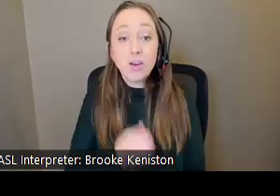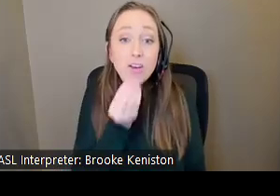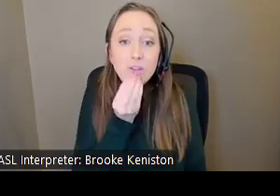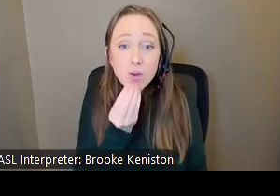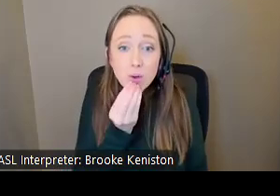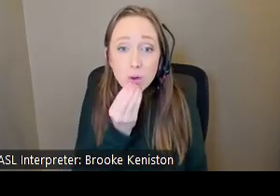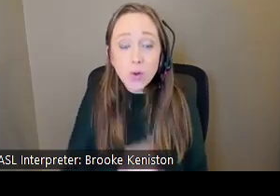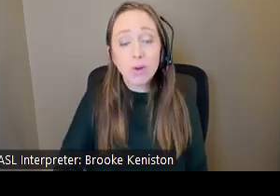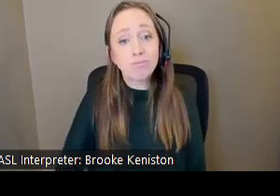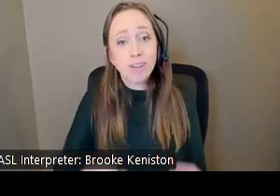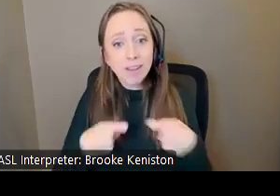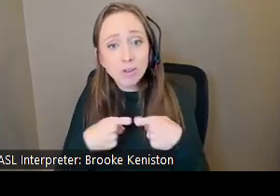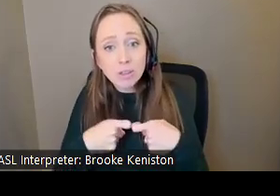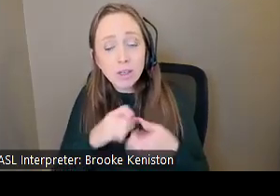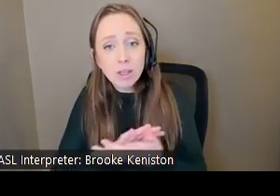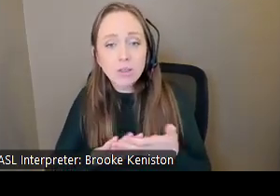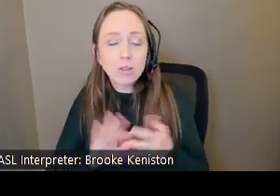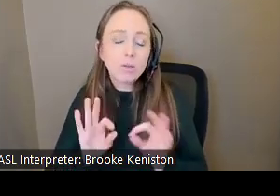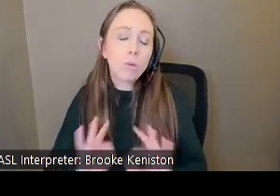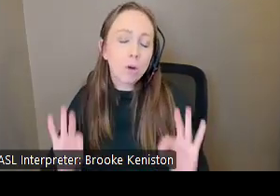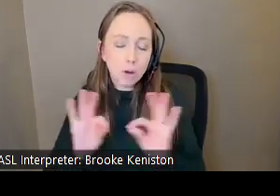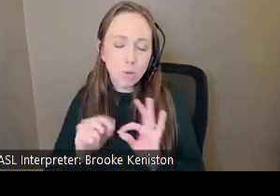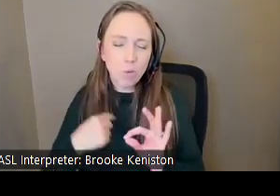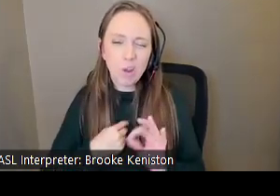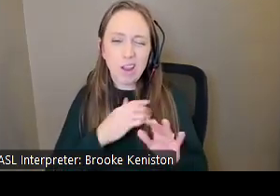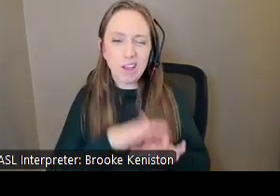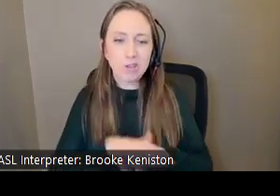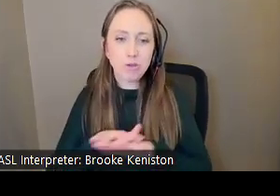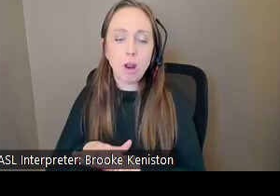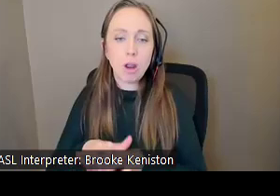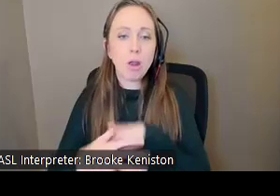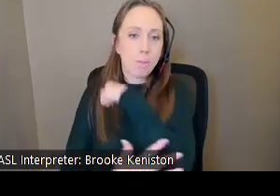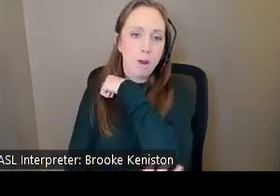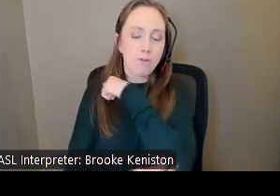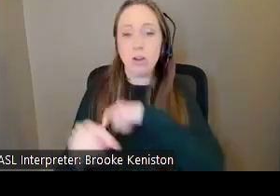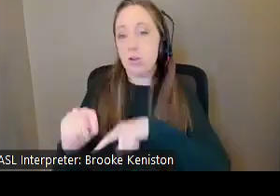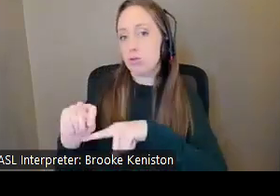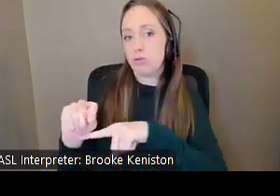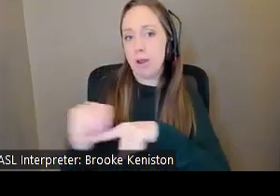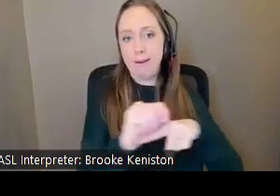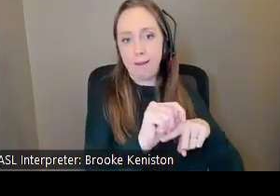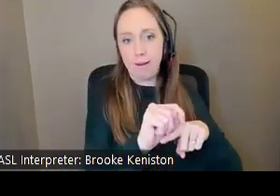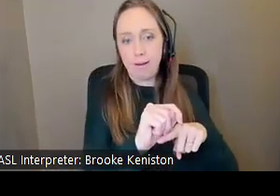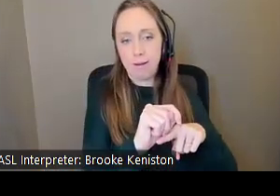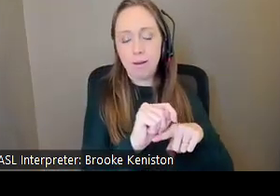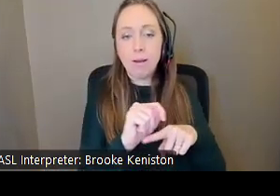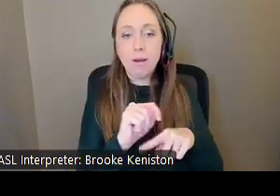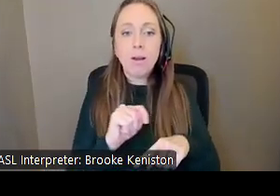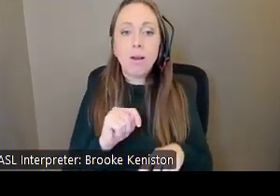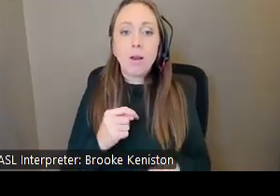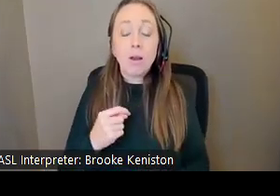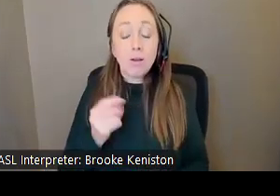poverty awareness into training pathways. Are we sensitizing our trainees, future